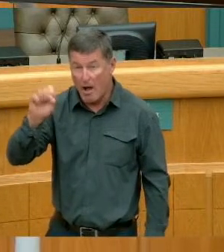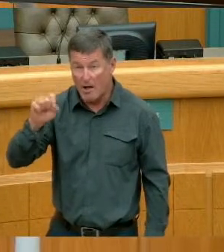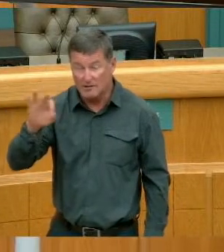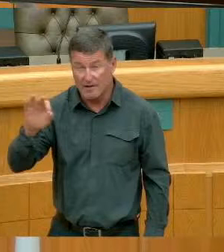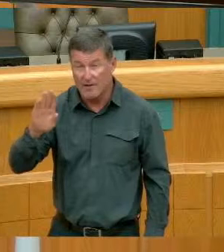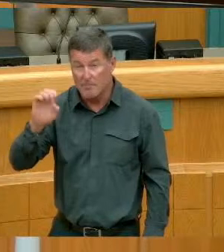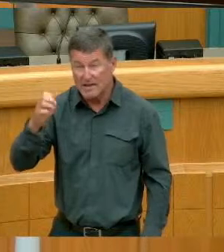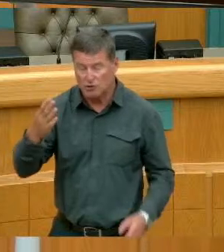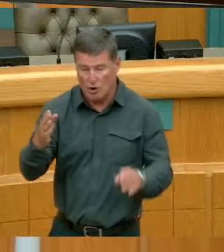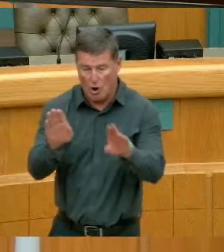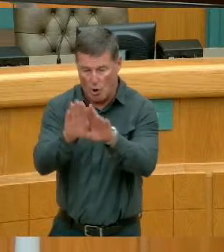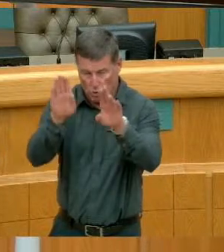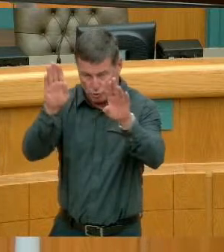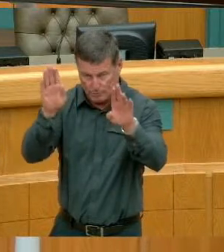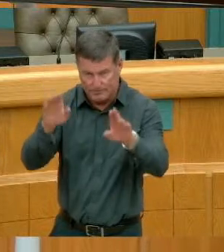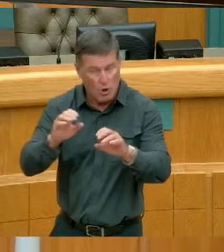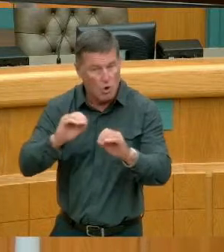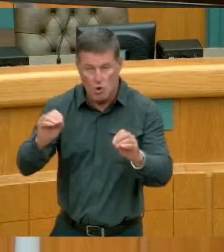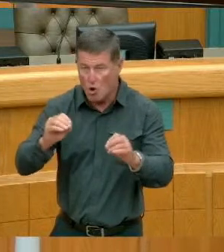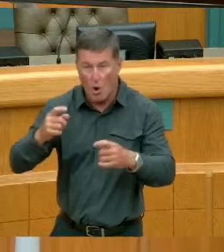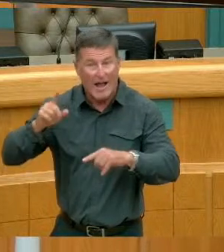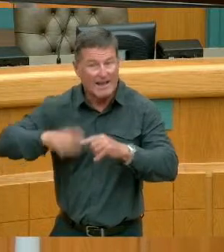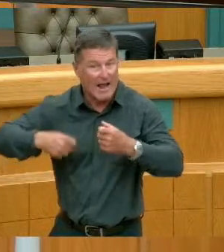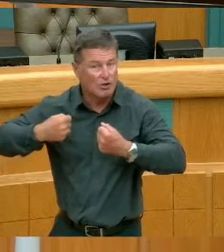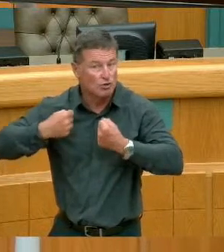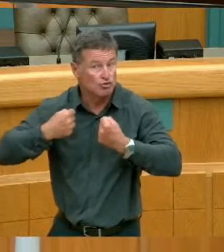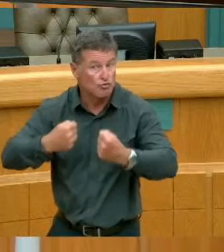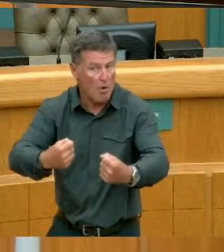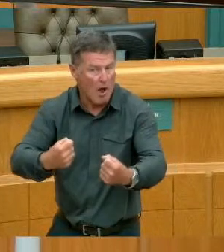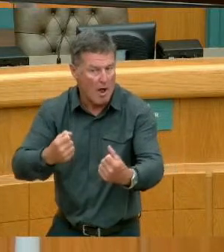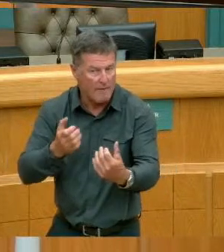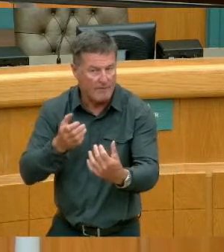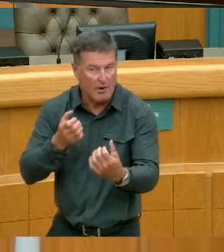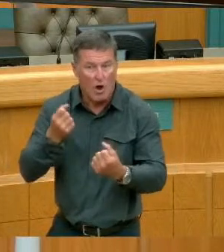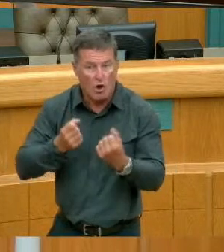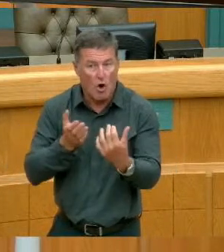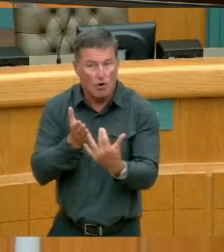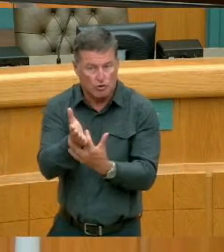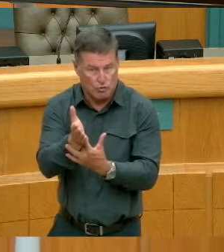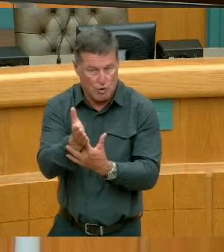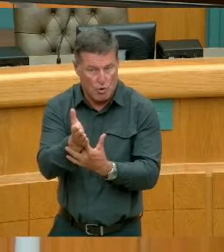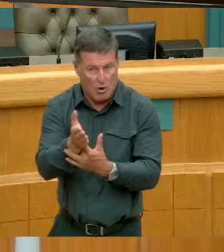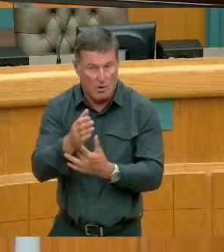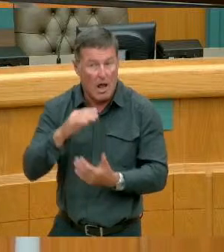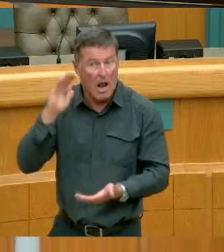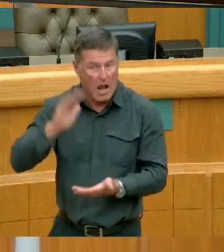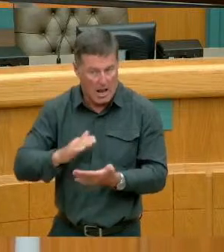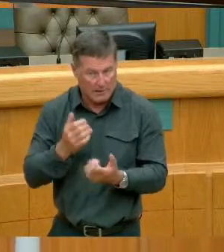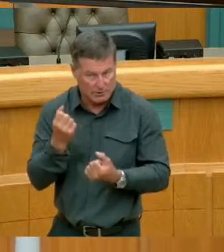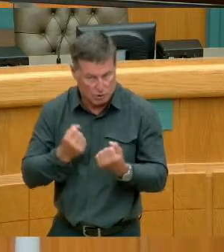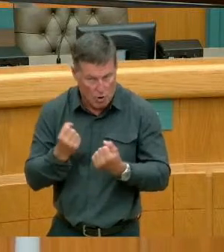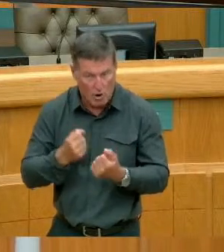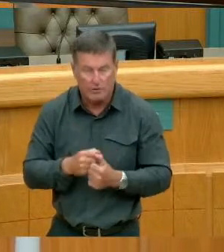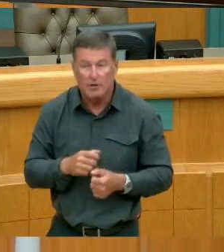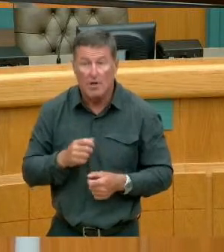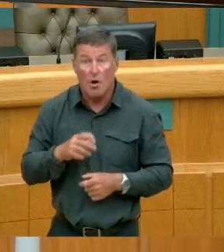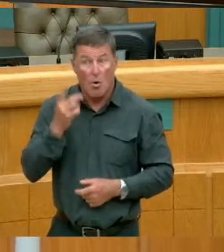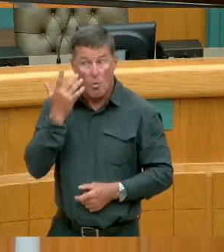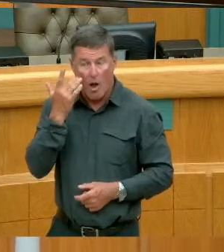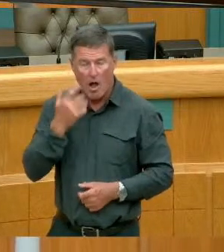beachfront that we're going to restrict vehicular access to help keep the area safe and help reduce the